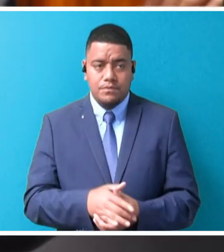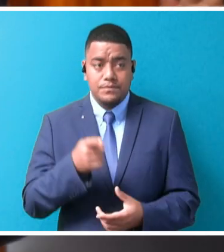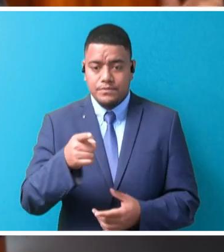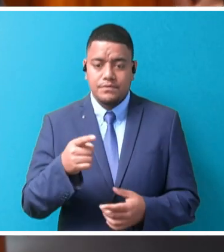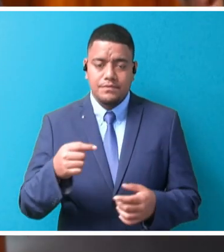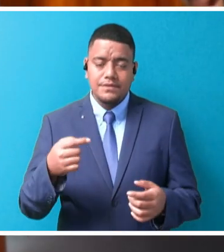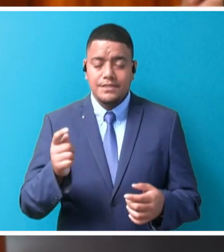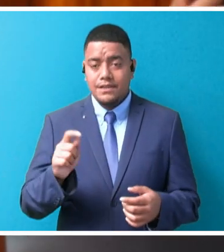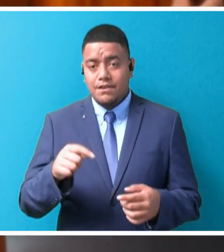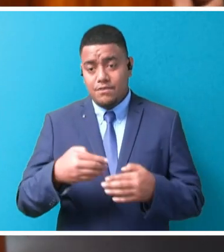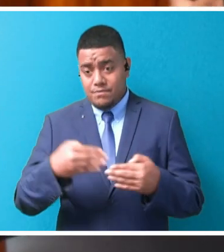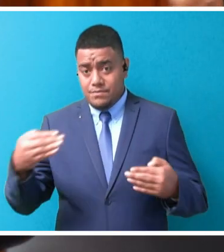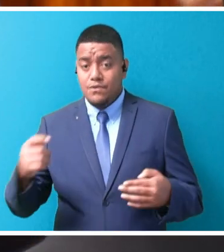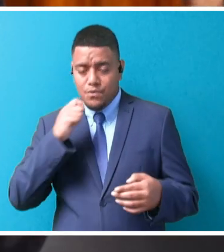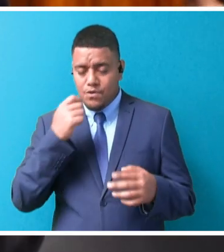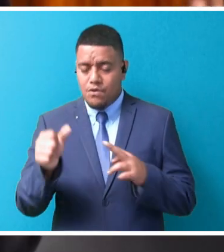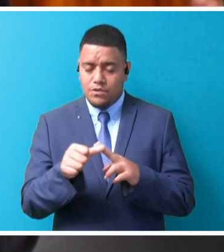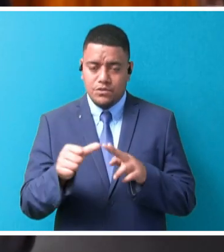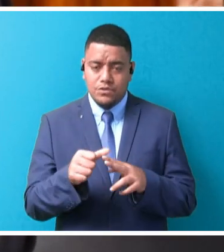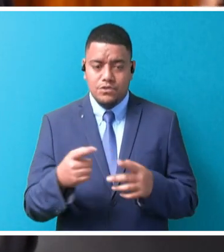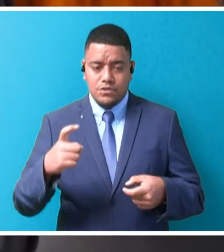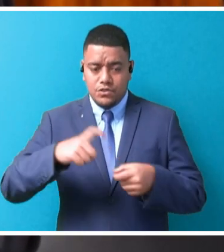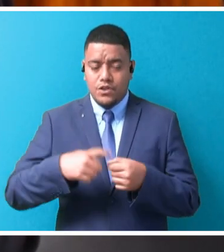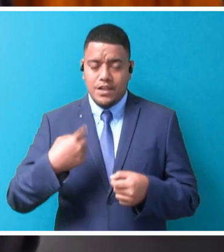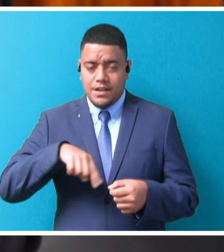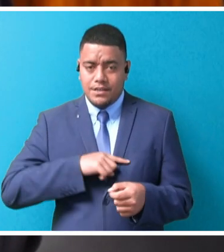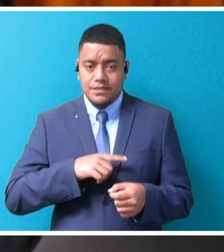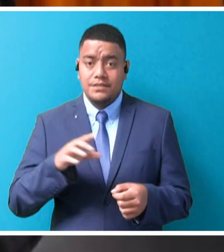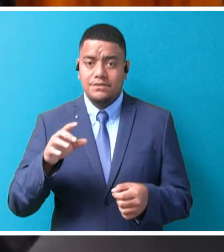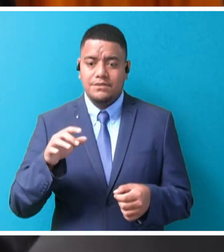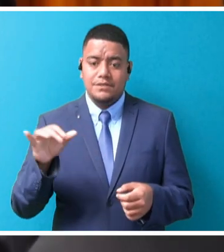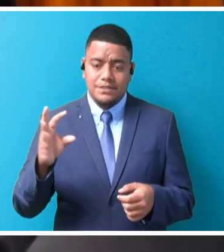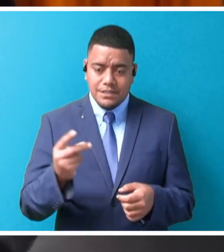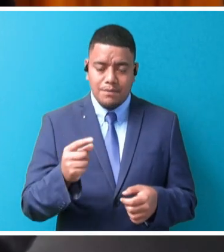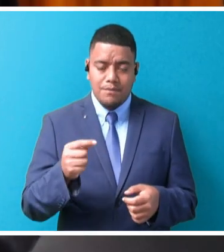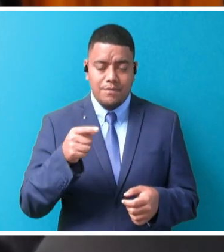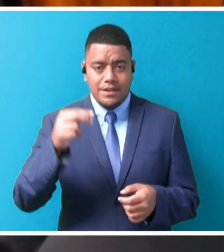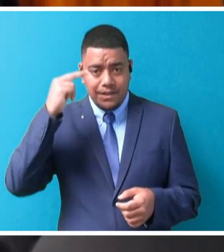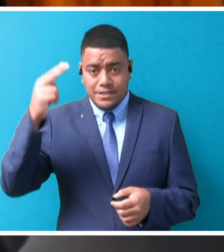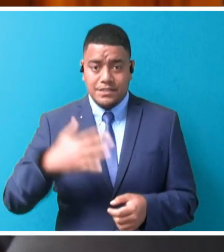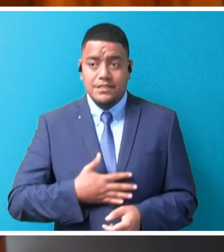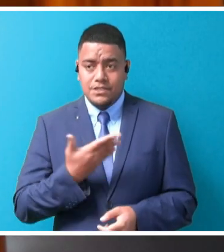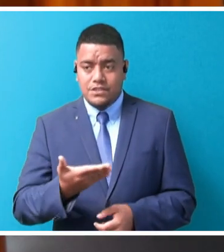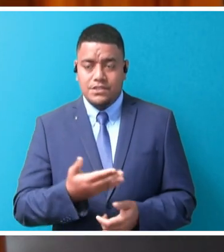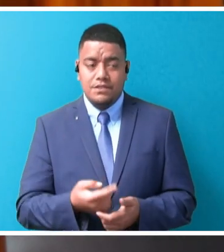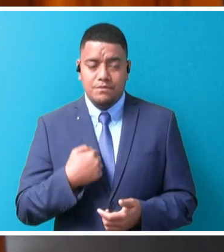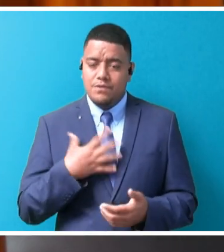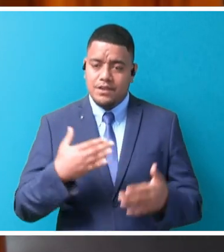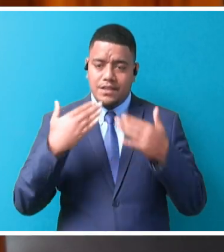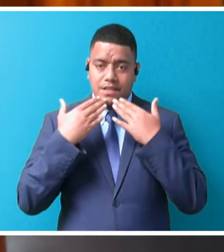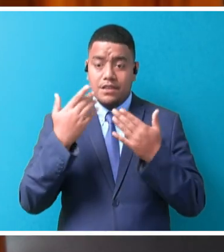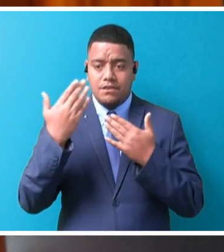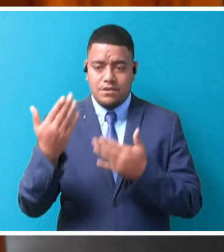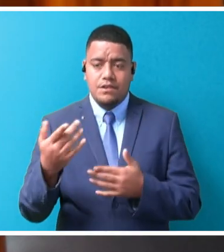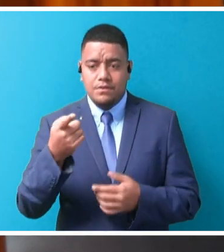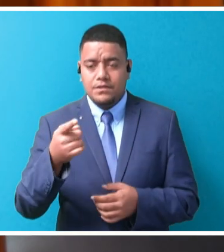opposition will also join us, especially in some of the things of national interest. I thank the Honorable Leader of the